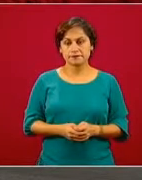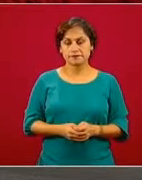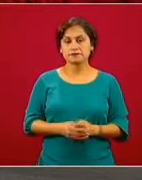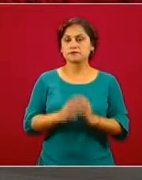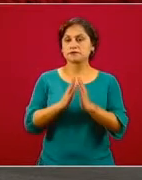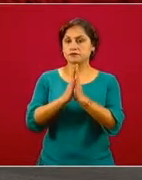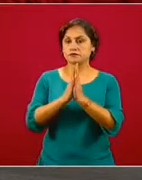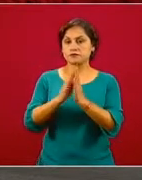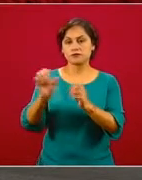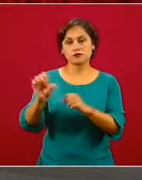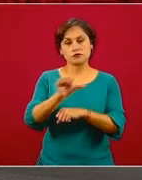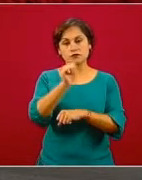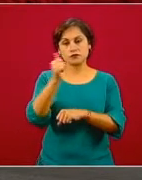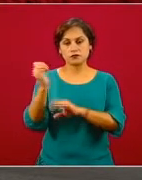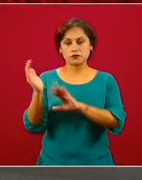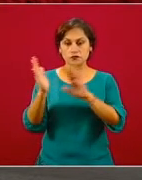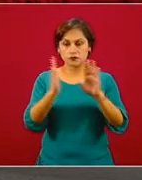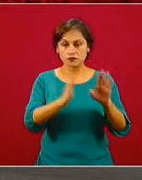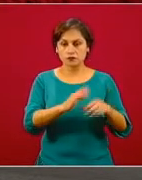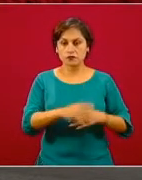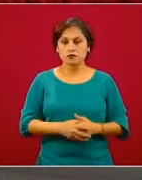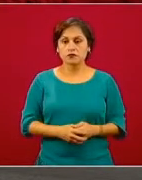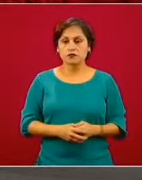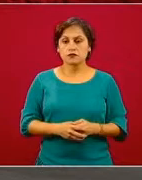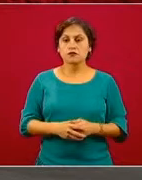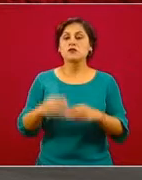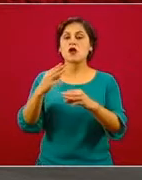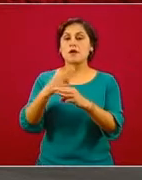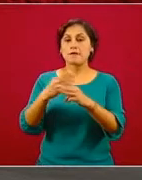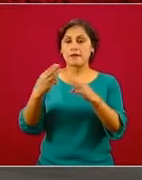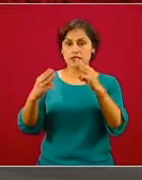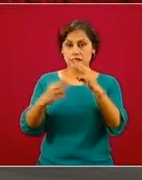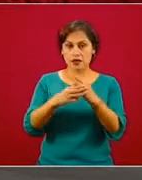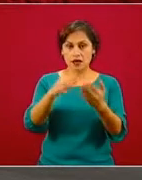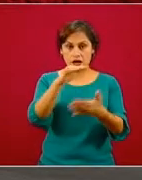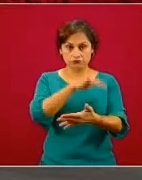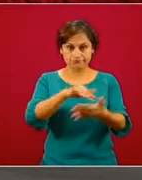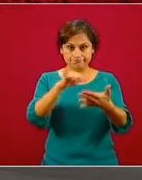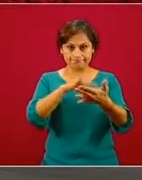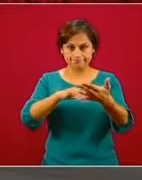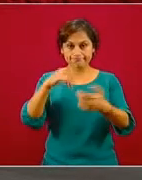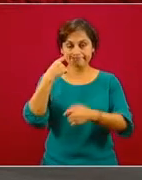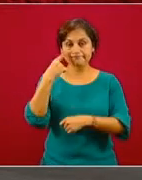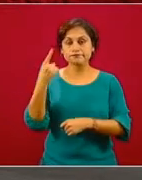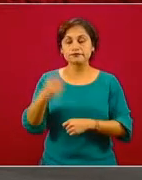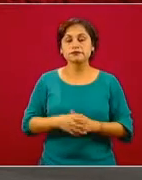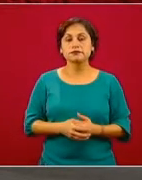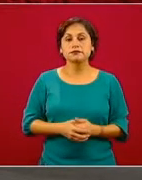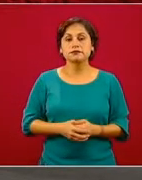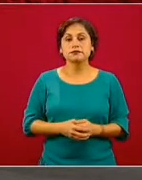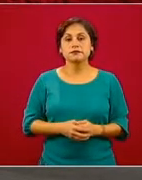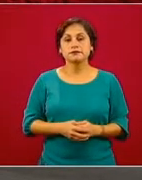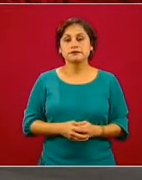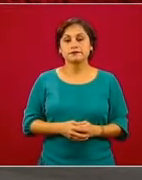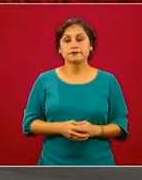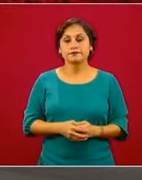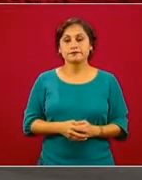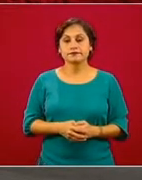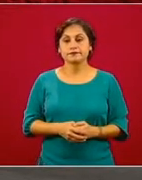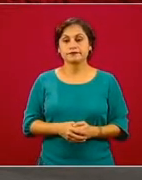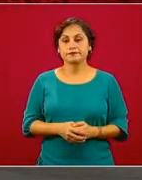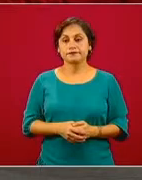But let's see. Let's go to the previous section.